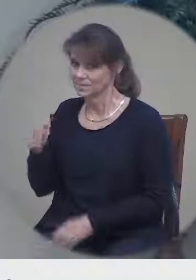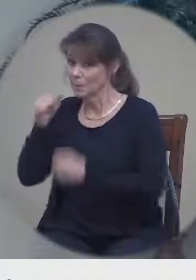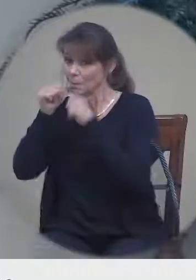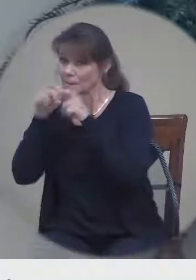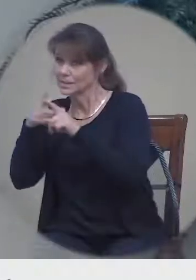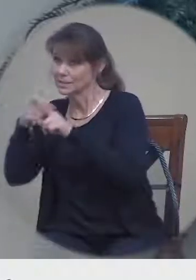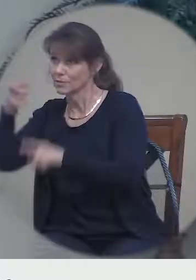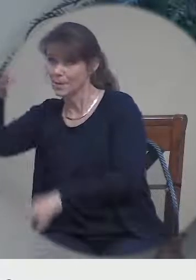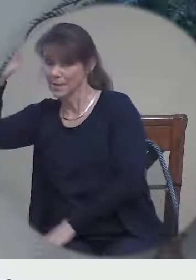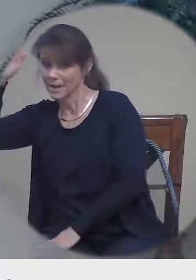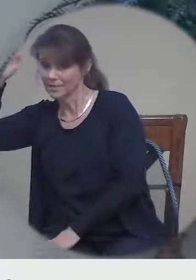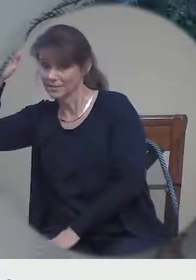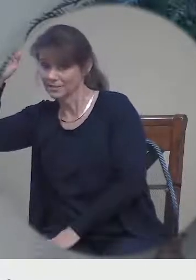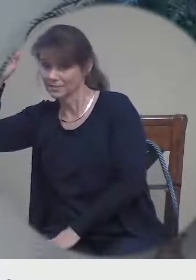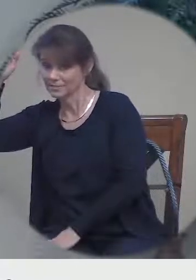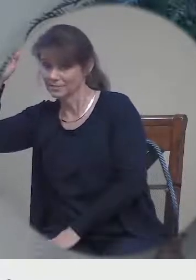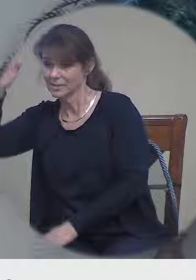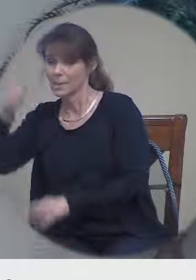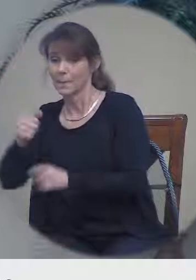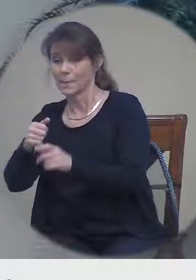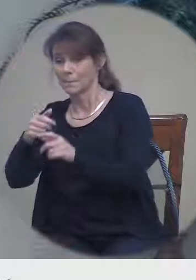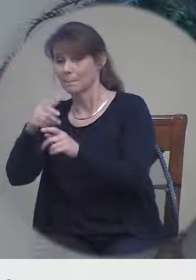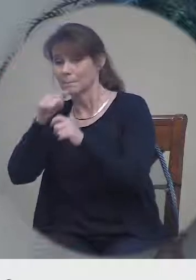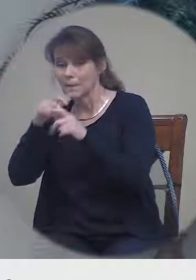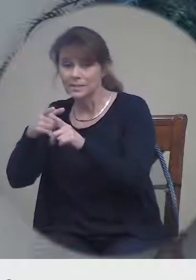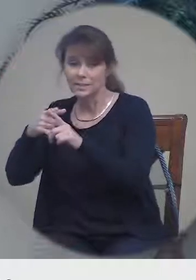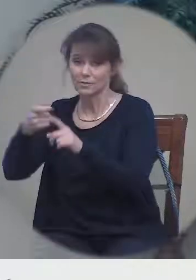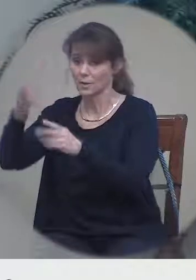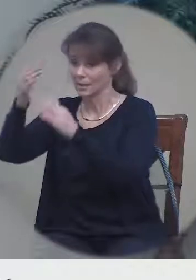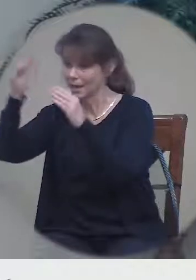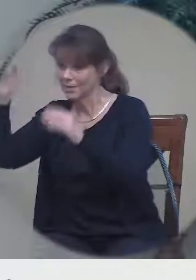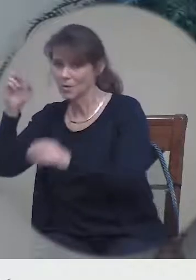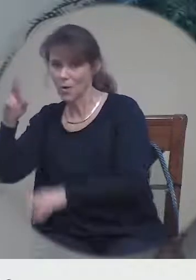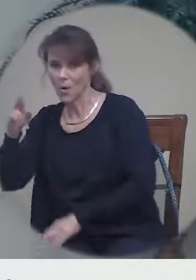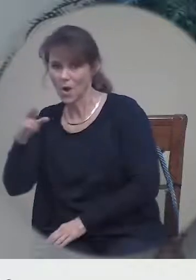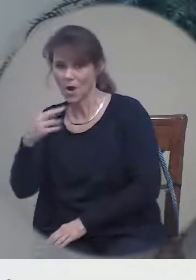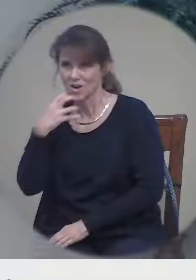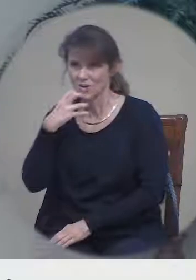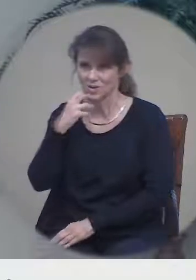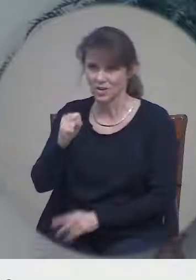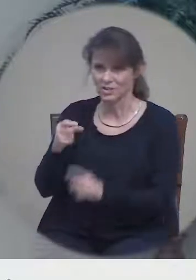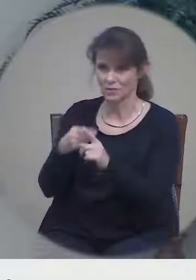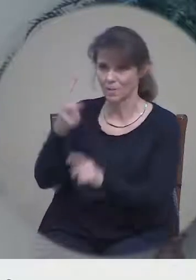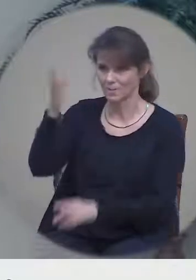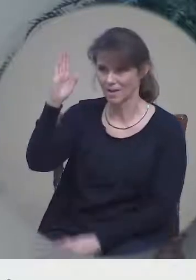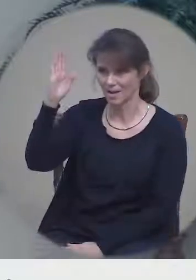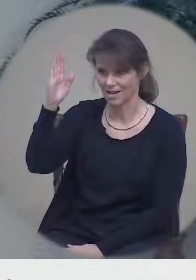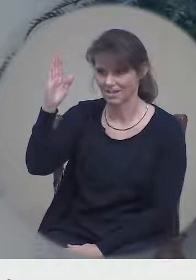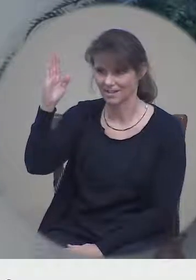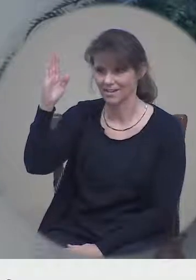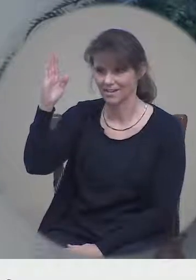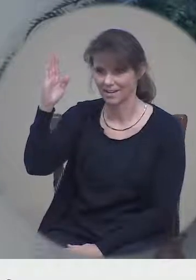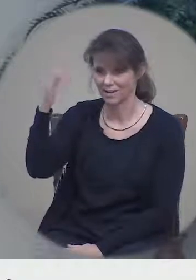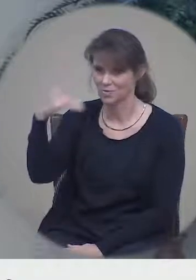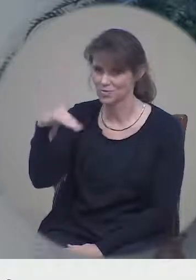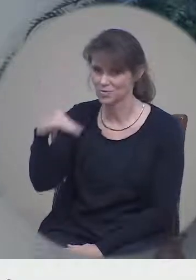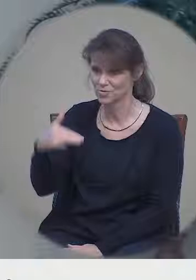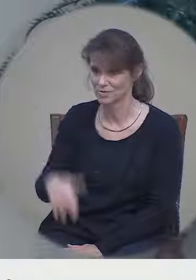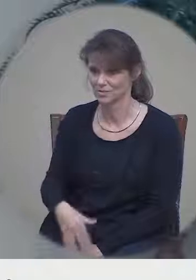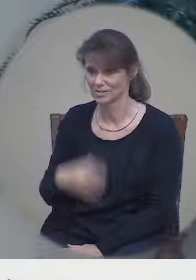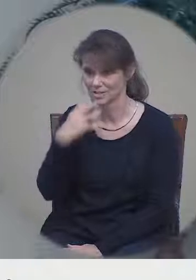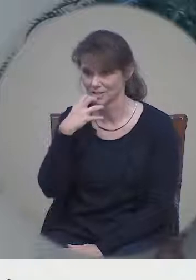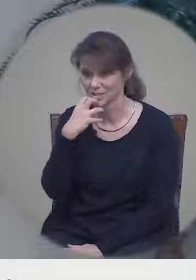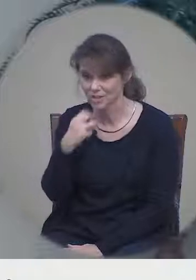God. I don't know about you, but I don't like that second option. Doesn't sound very good. Go ahead. Did you want to say something?